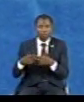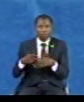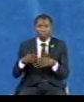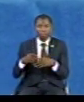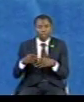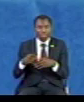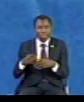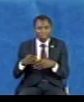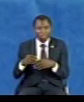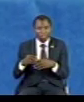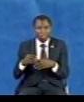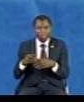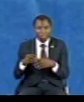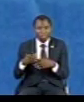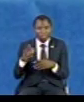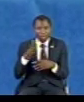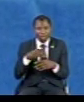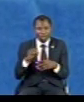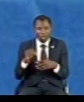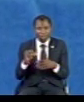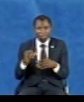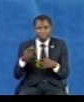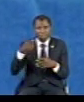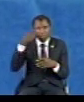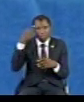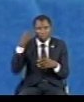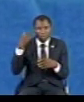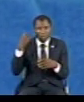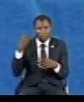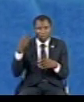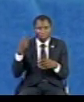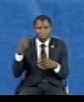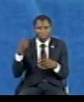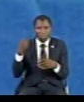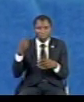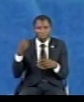throat, and because of it, I visited